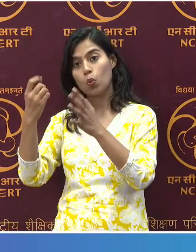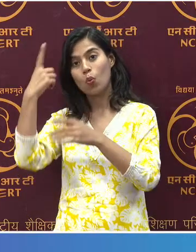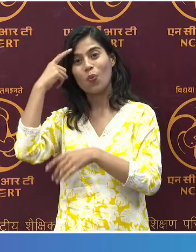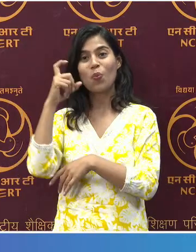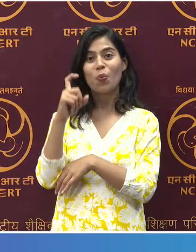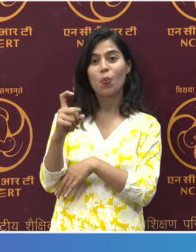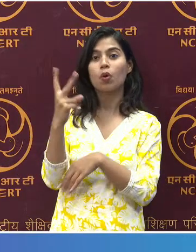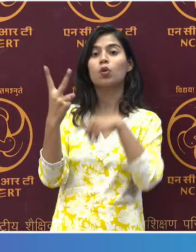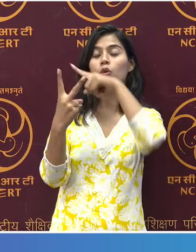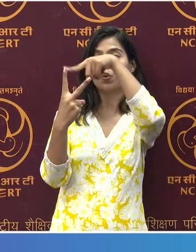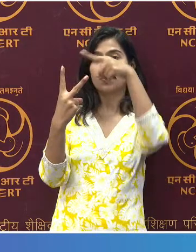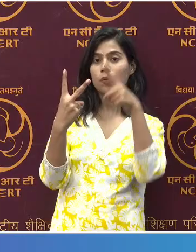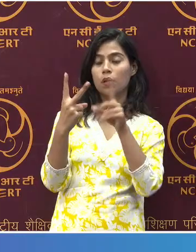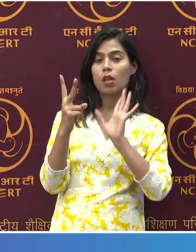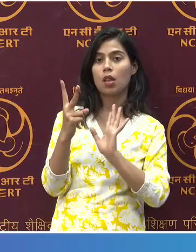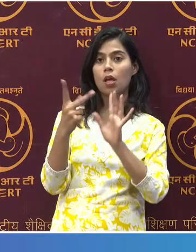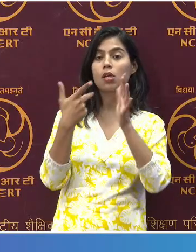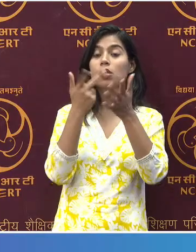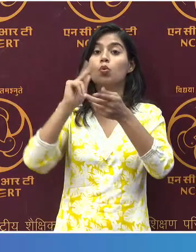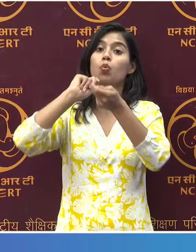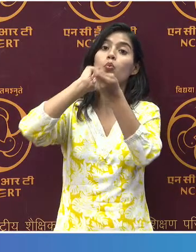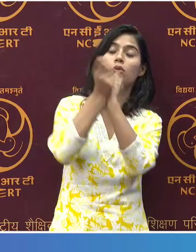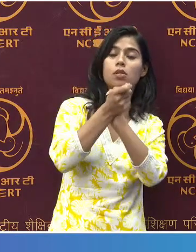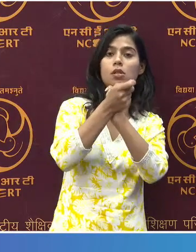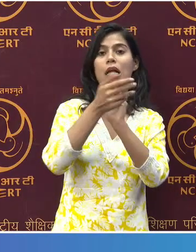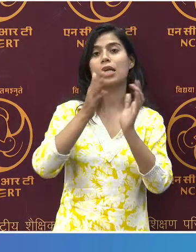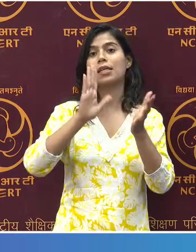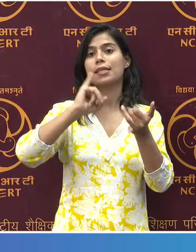converted into saturated hydrocarbons.